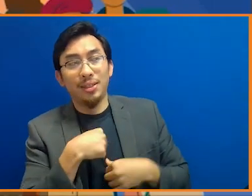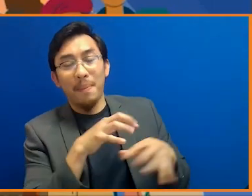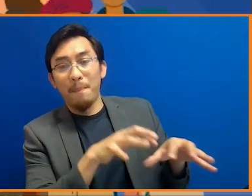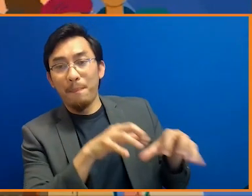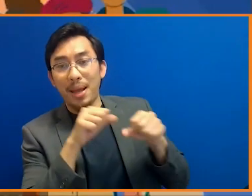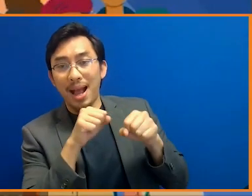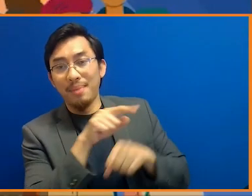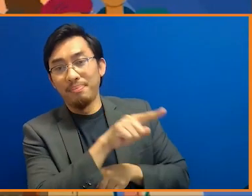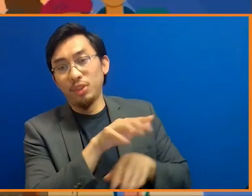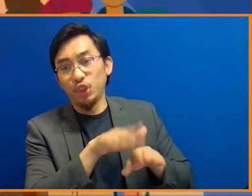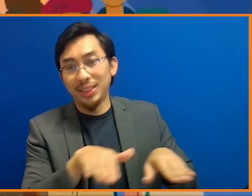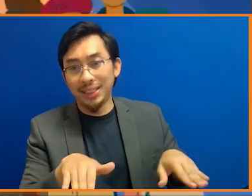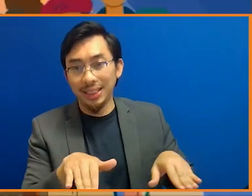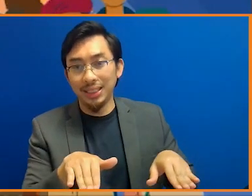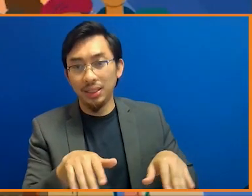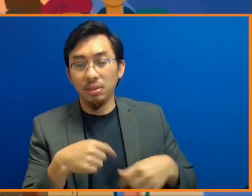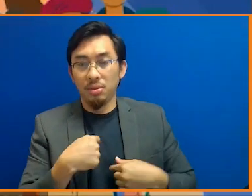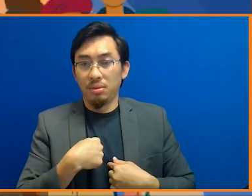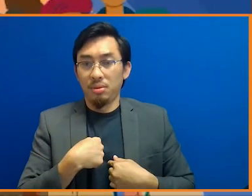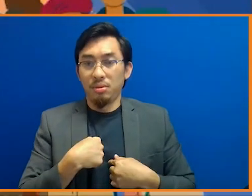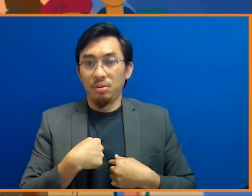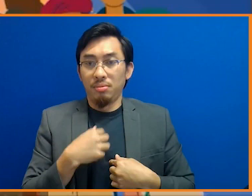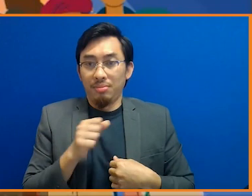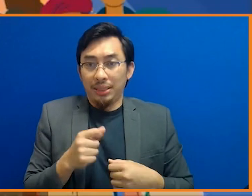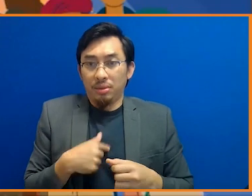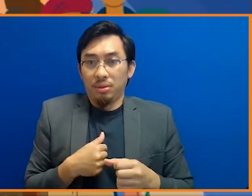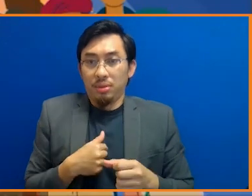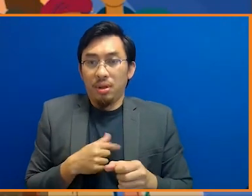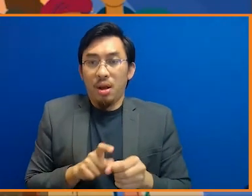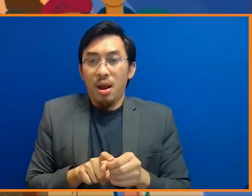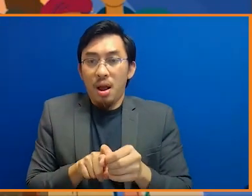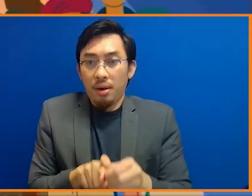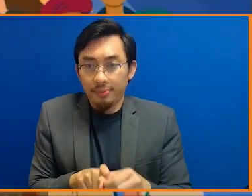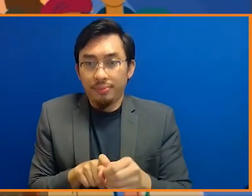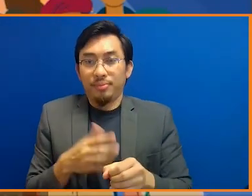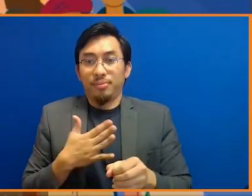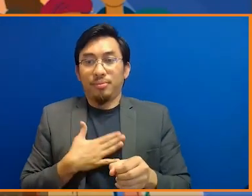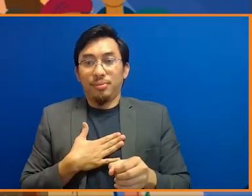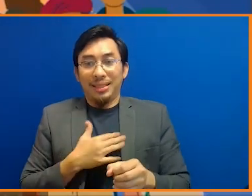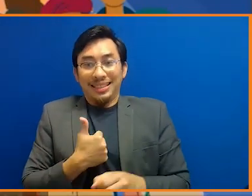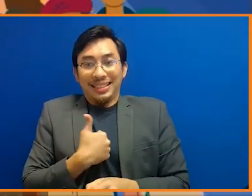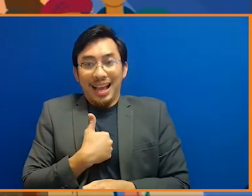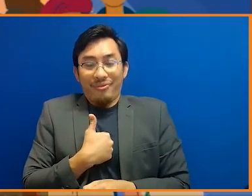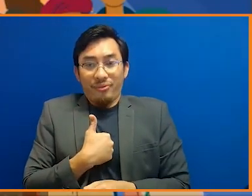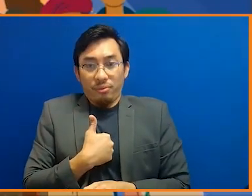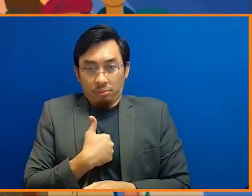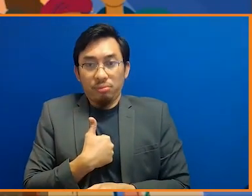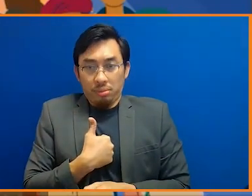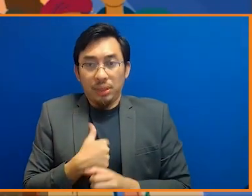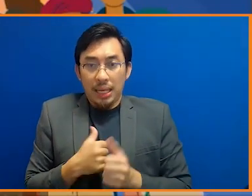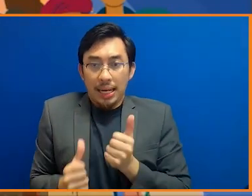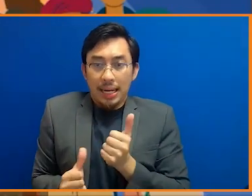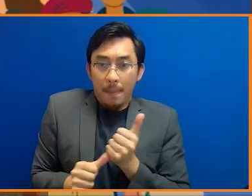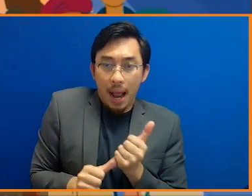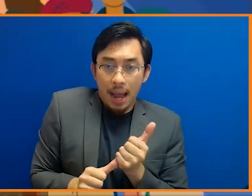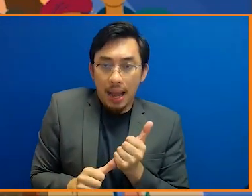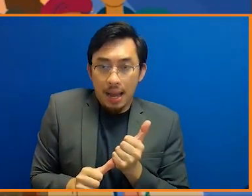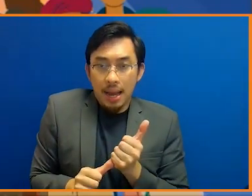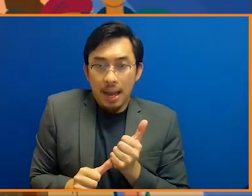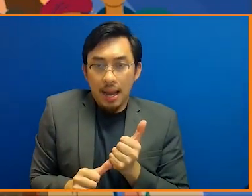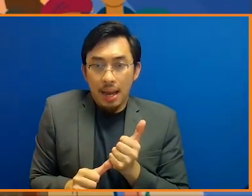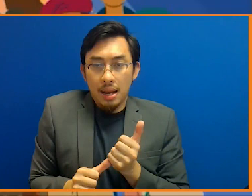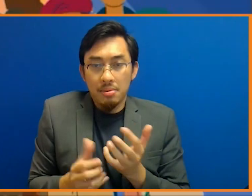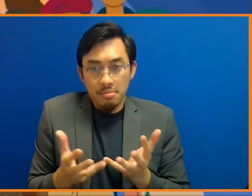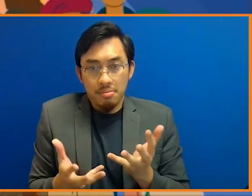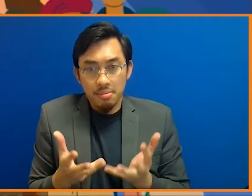up at the school. So you rely on yourself and your teachers to evacuate, for example. That's this kind of picture will